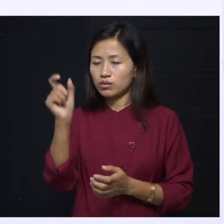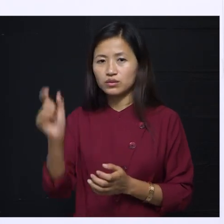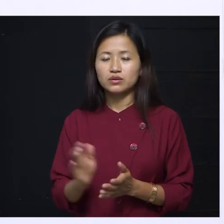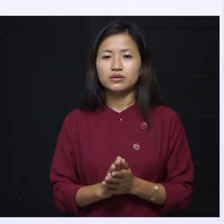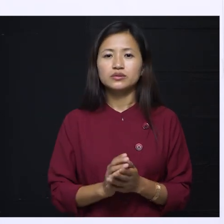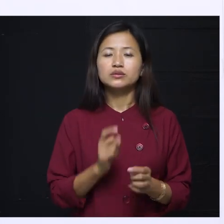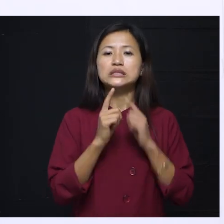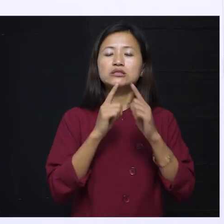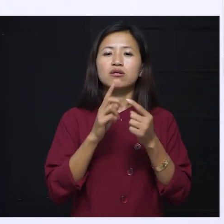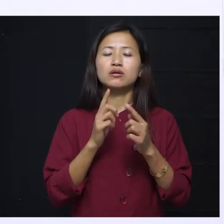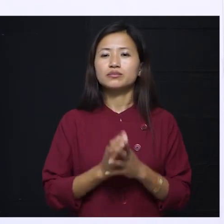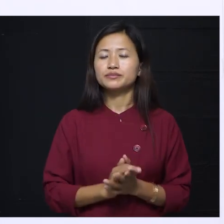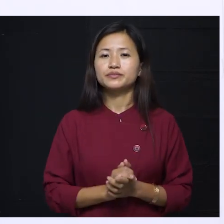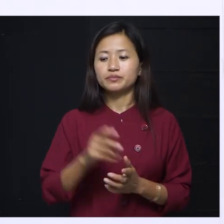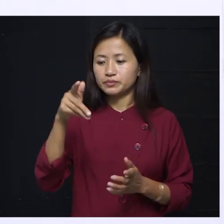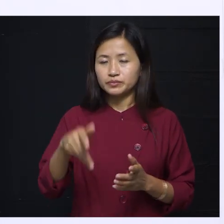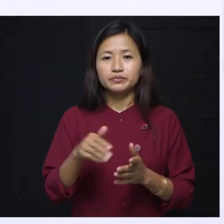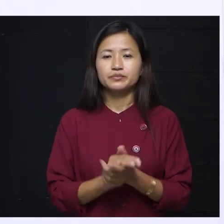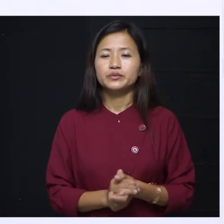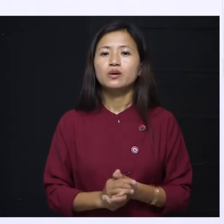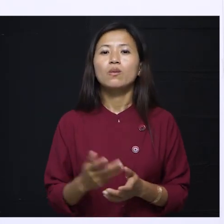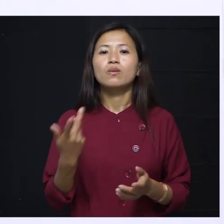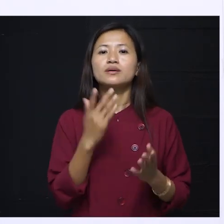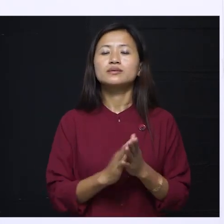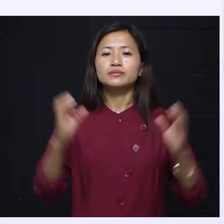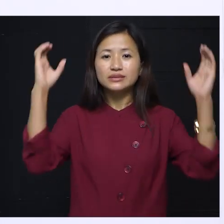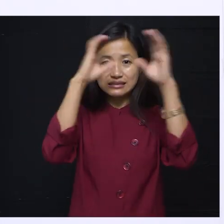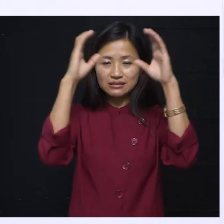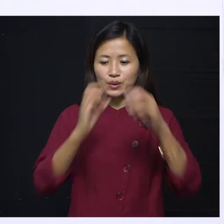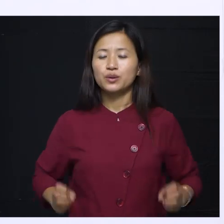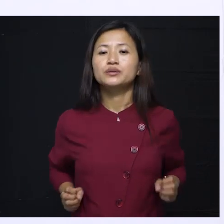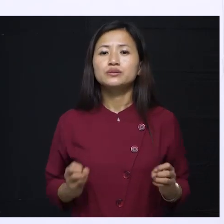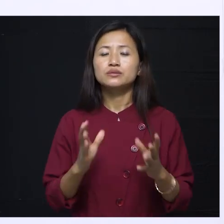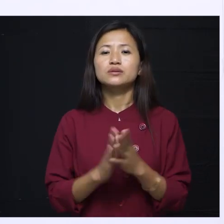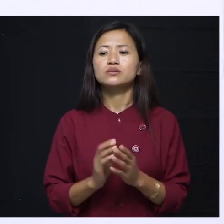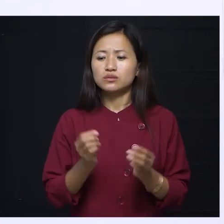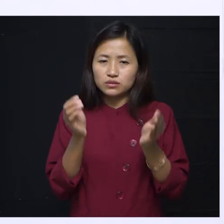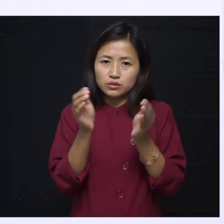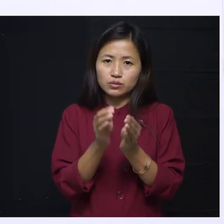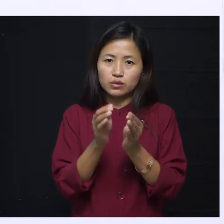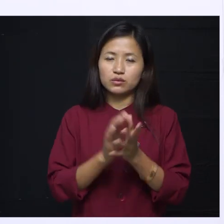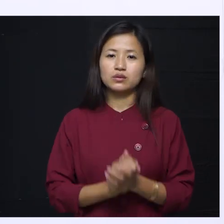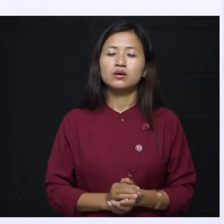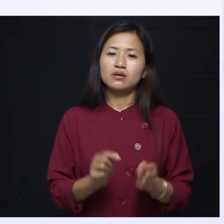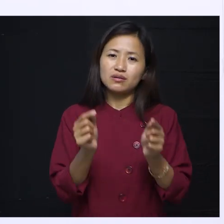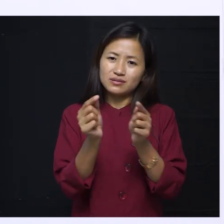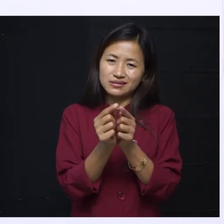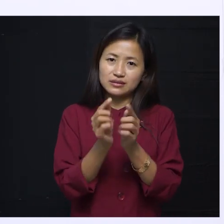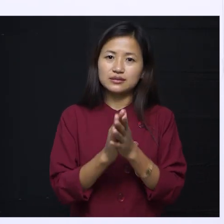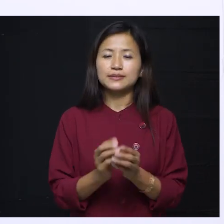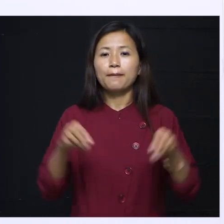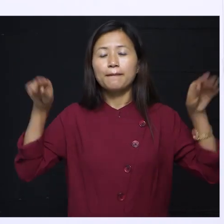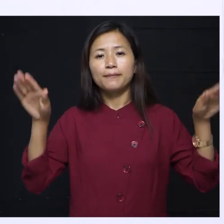to describe it, what happens is that you may be confused whether to start with small or whether to start with tiniest